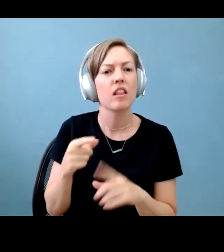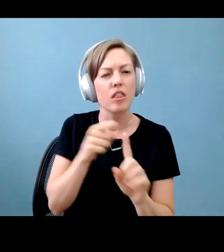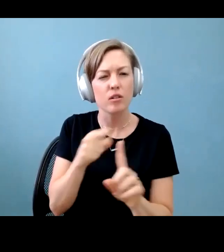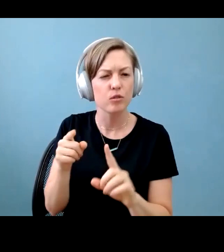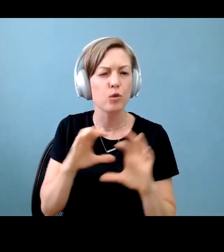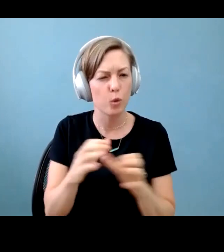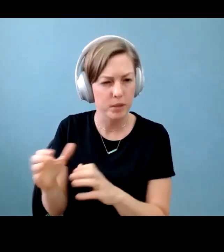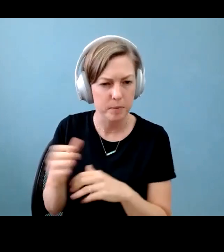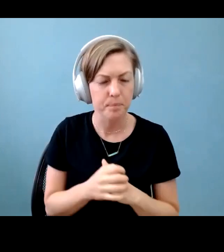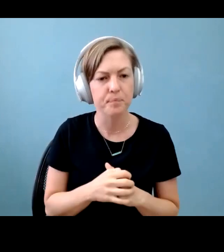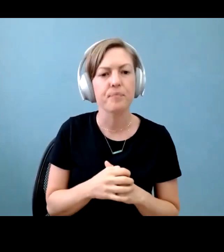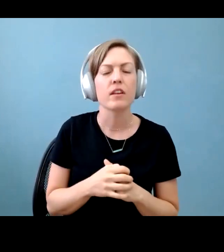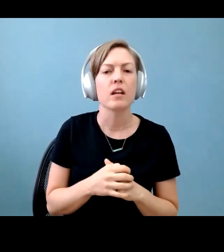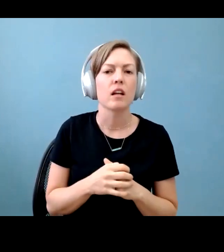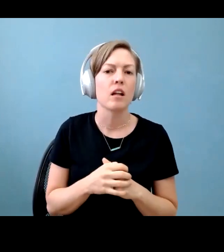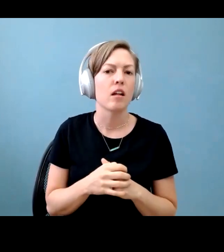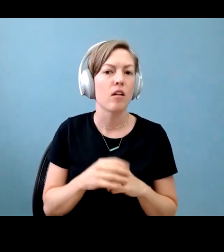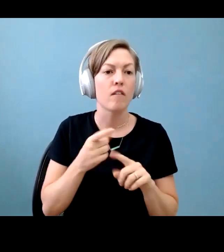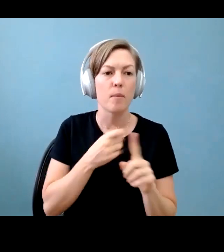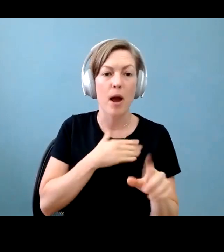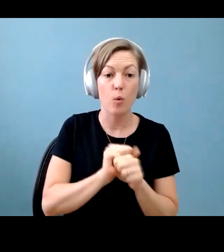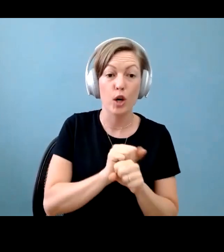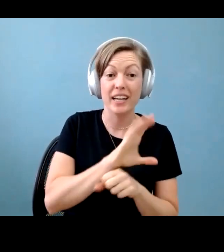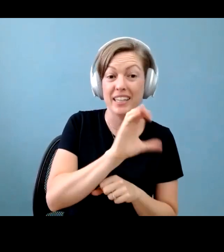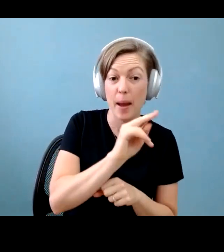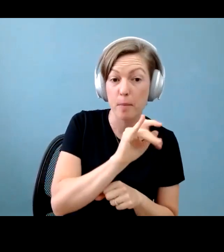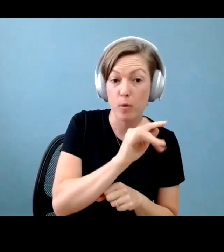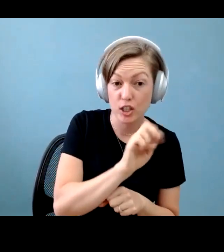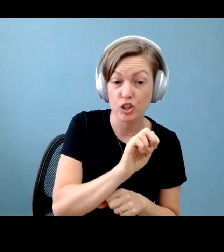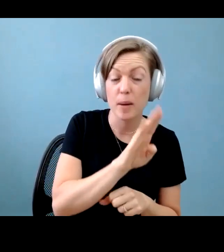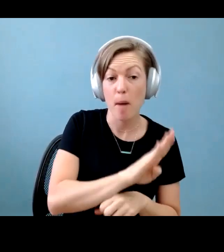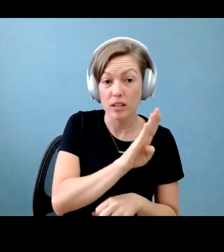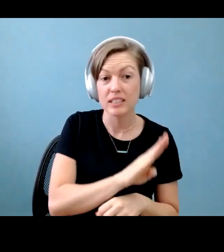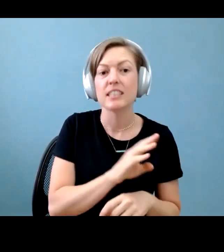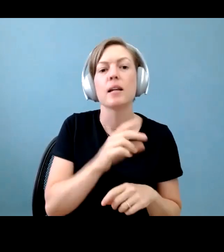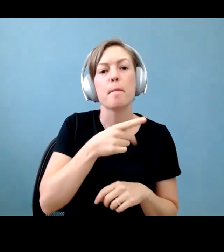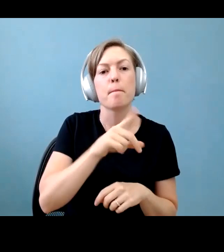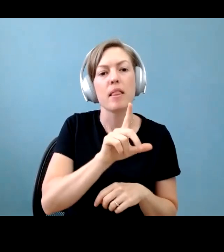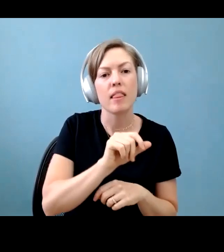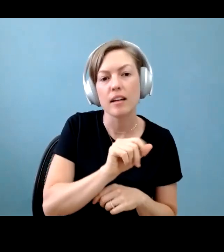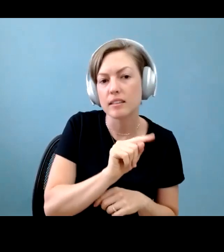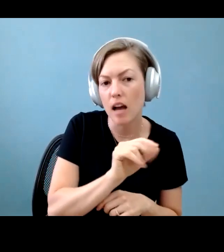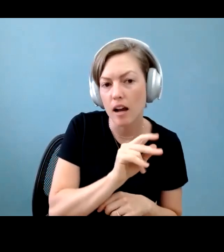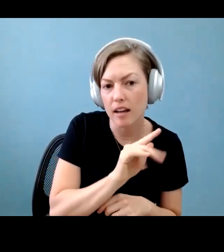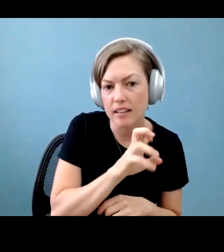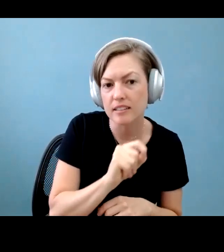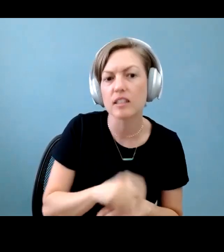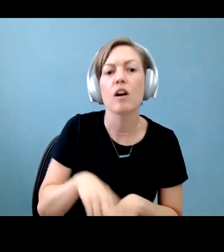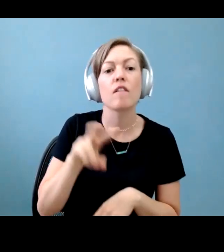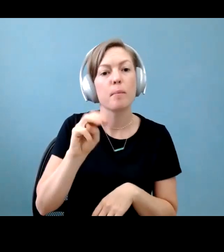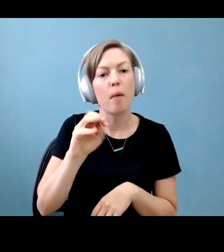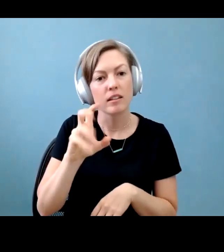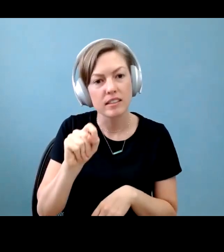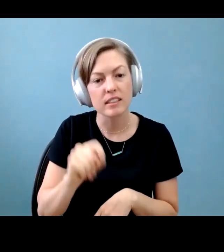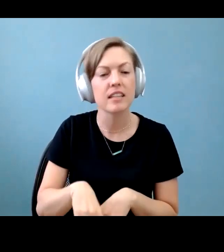from my work in Cambridge and Boston: the Pawtucket, in Burlington, Vermont, the Abnaki and